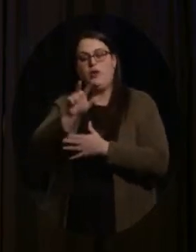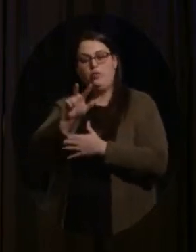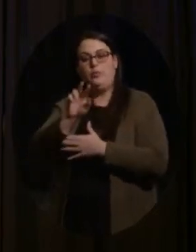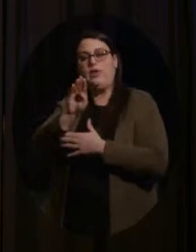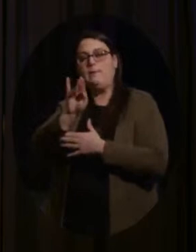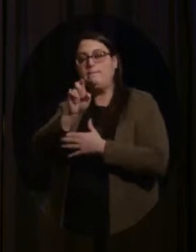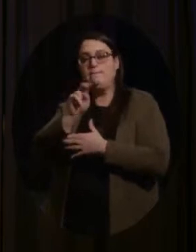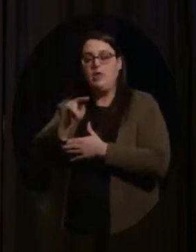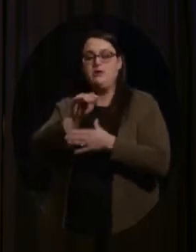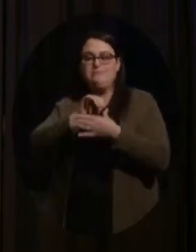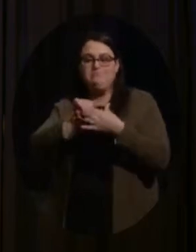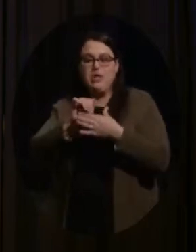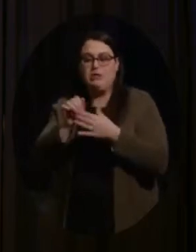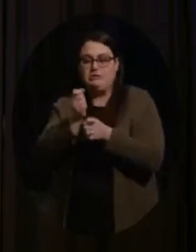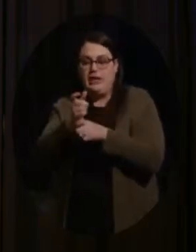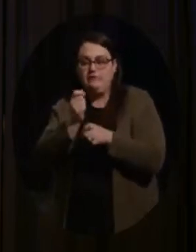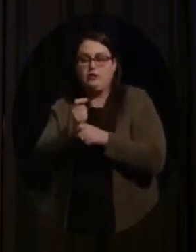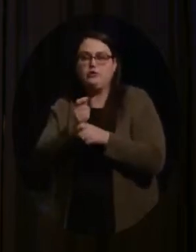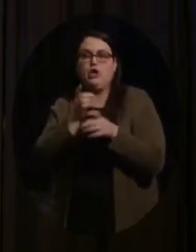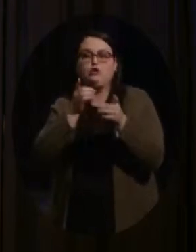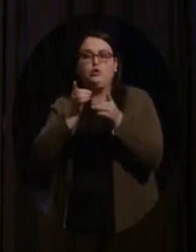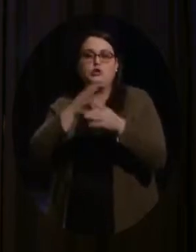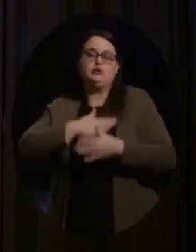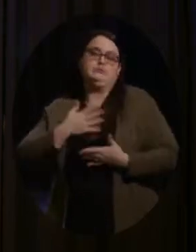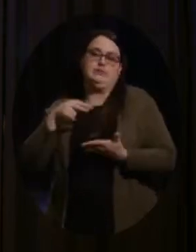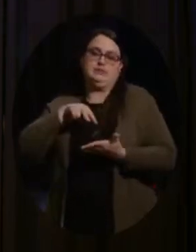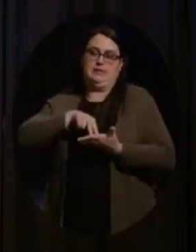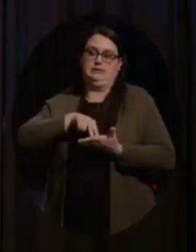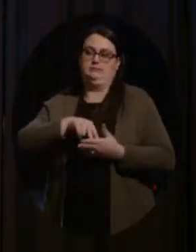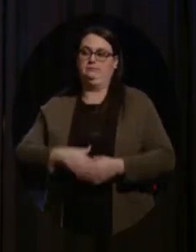annually. If our directors will please stand.